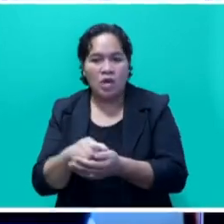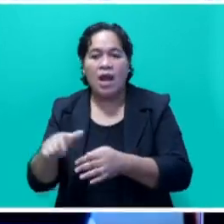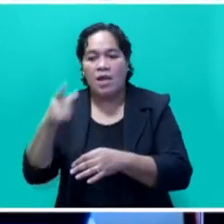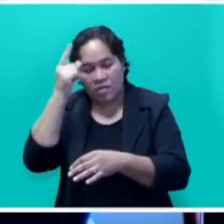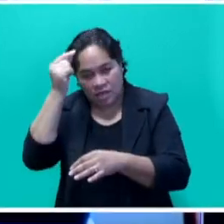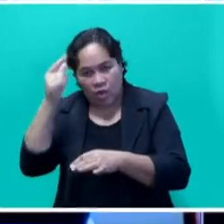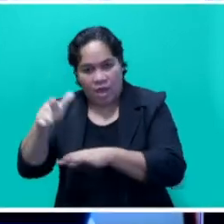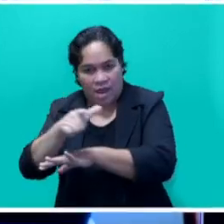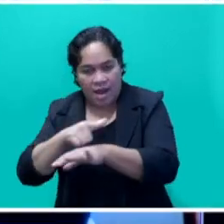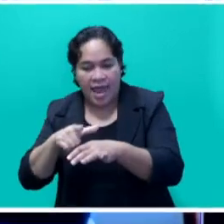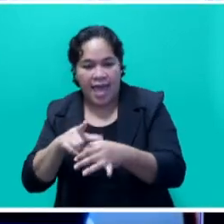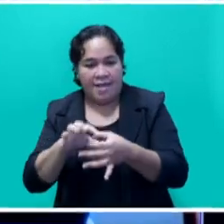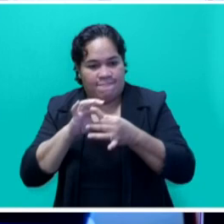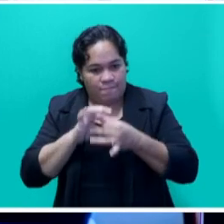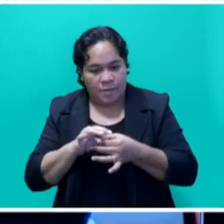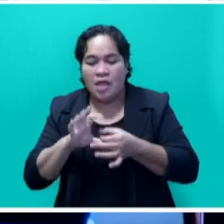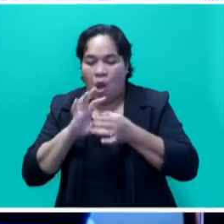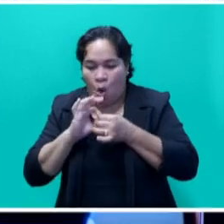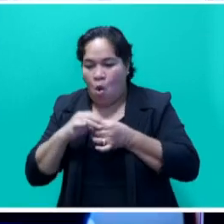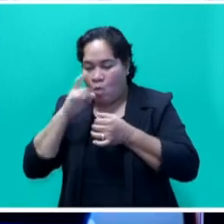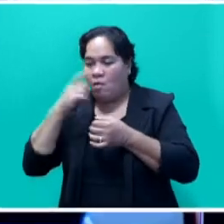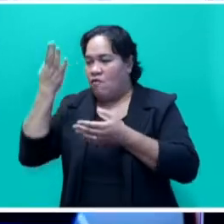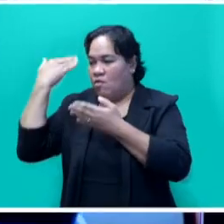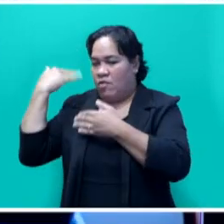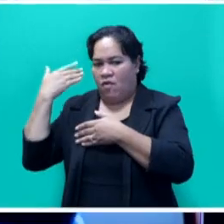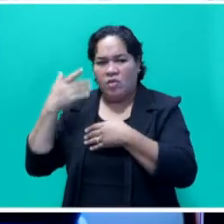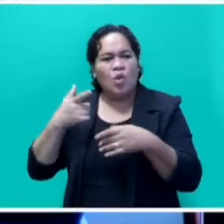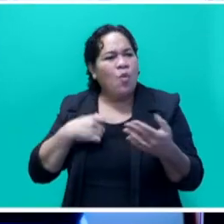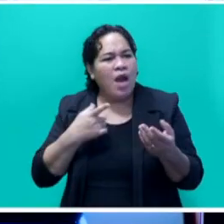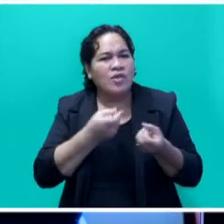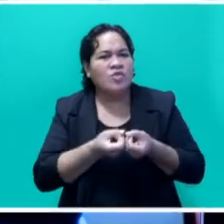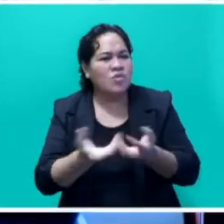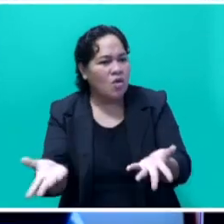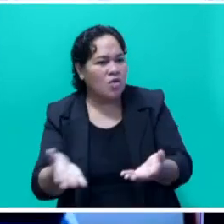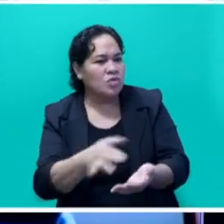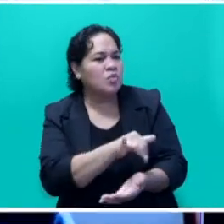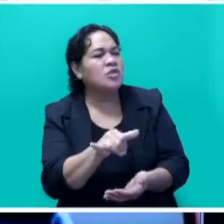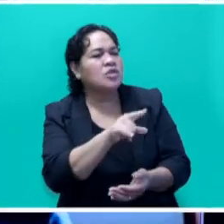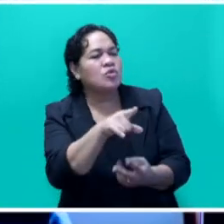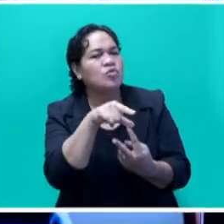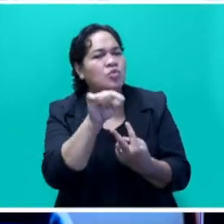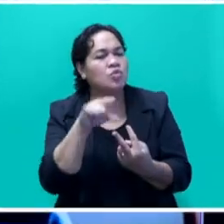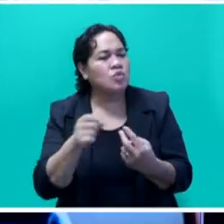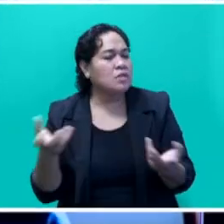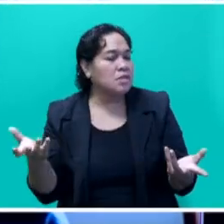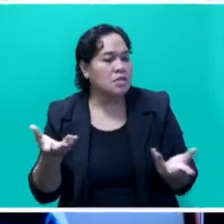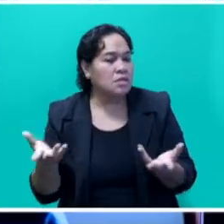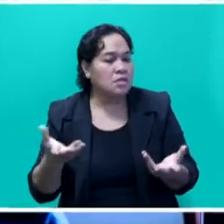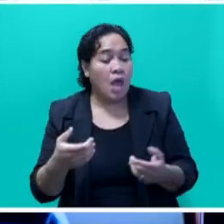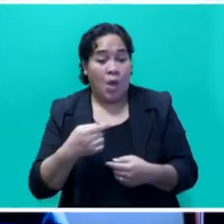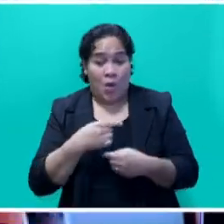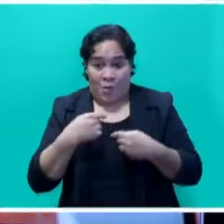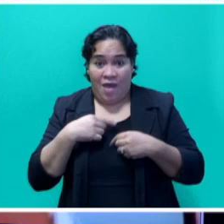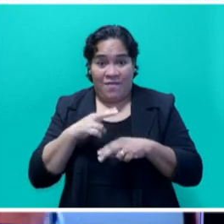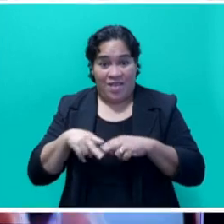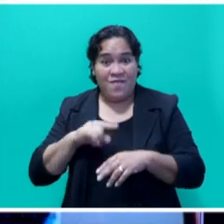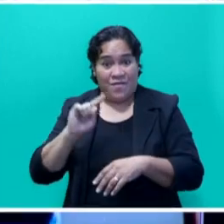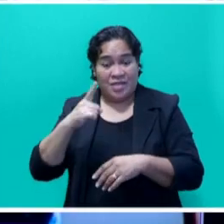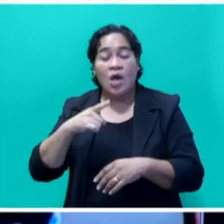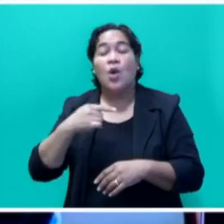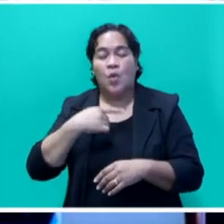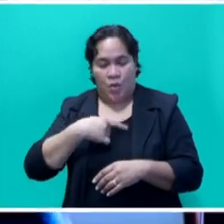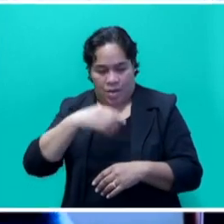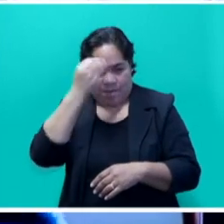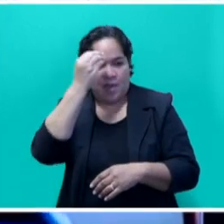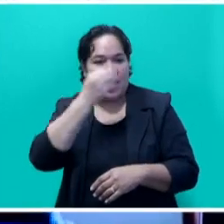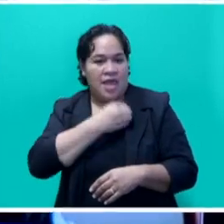It's intergenerational. So why permanently alienate it? Which one do you want? We believe that we can have communally